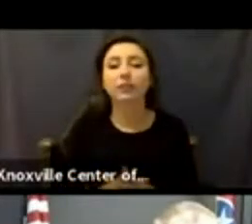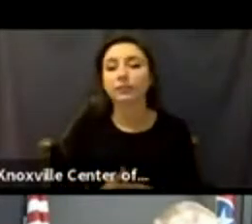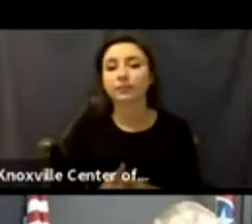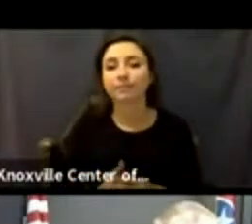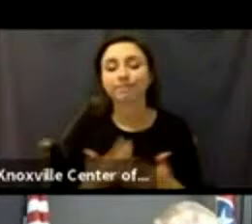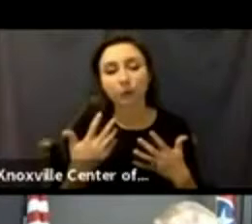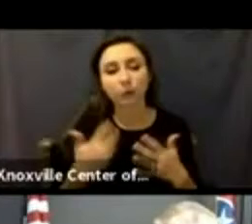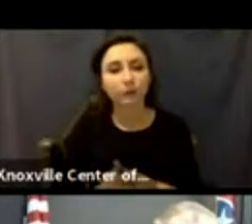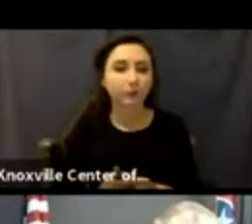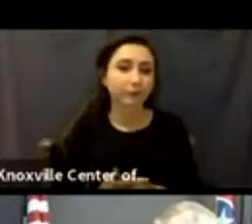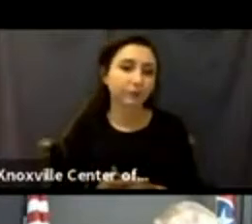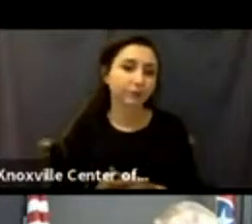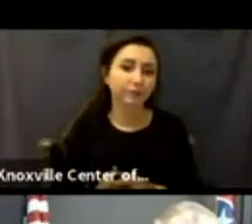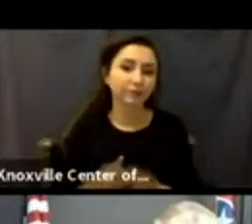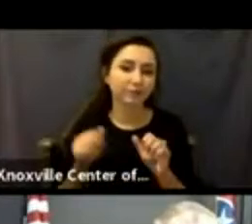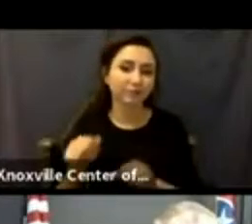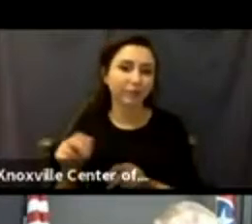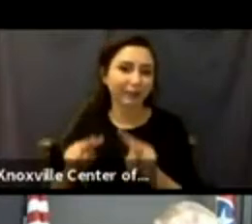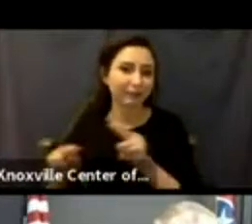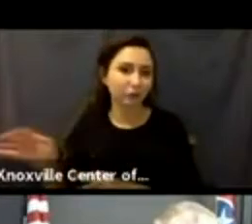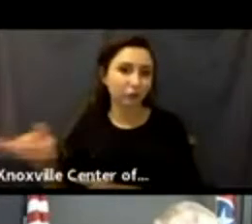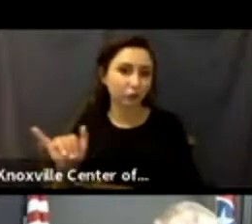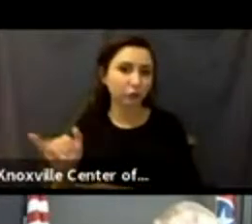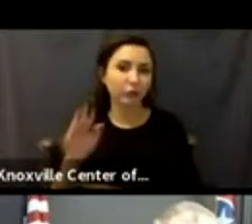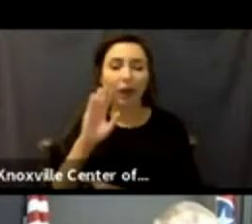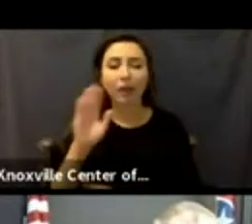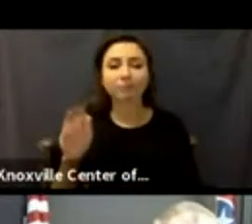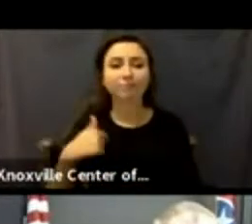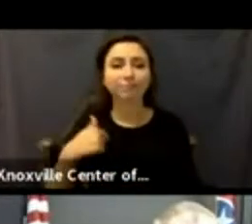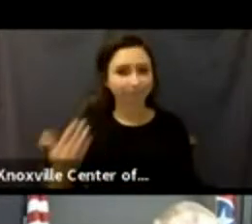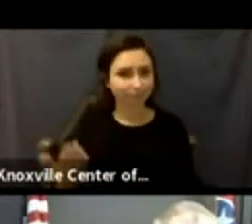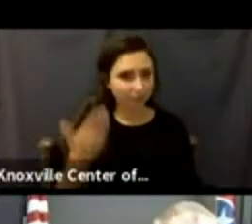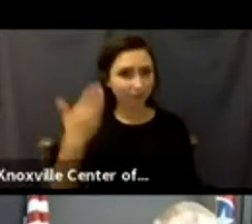So I can look it up too. So I'll make a motion, we extend it to